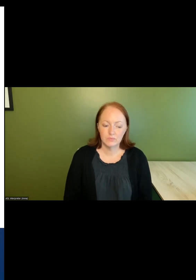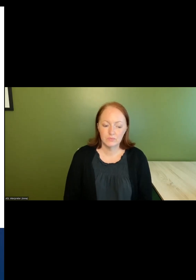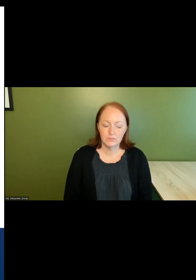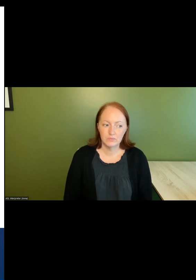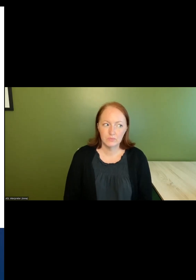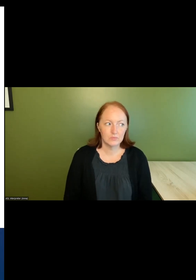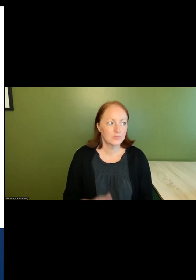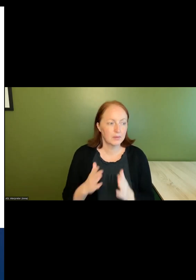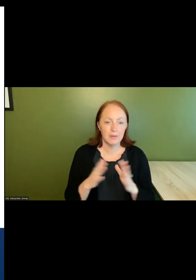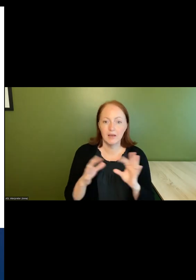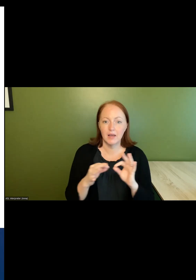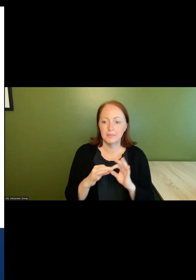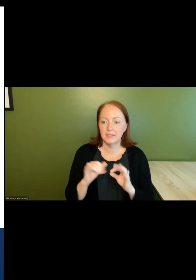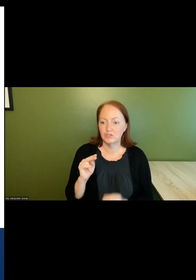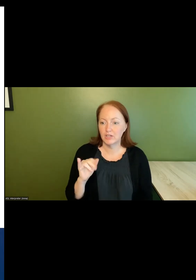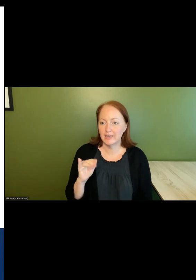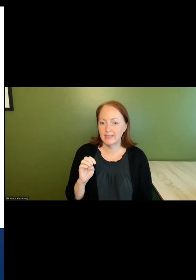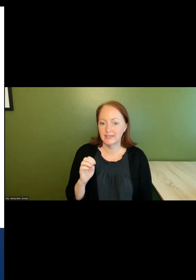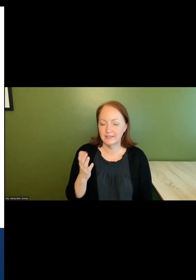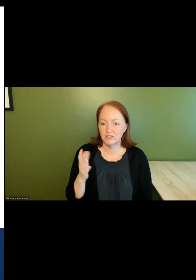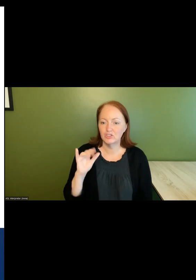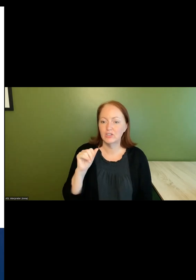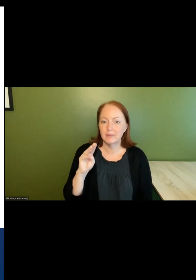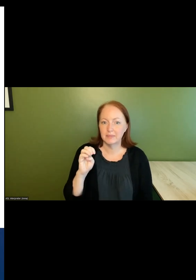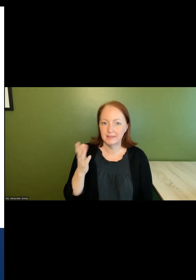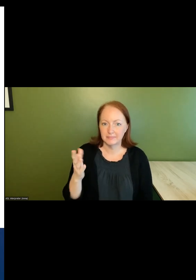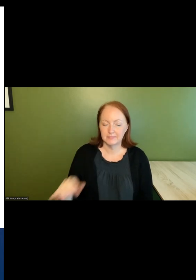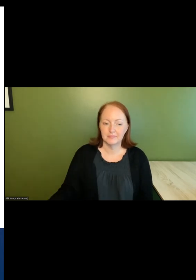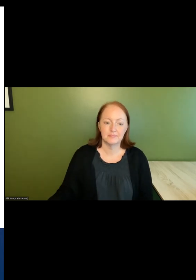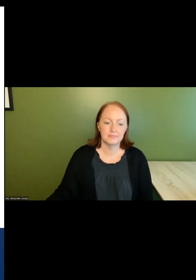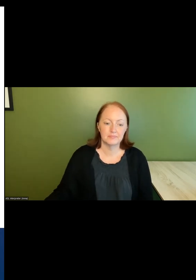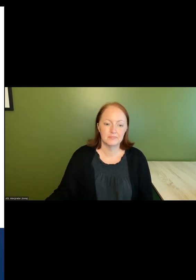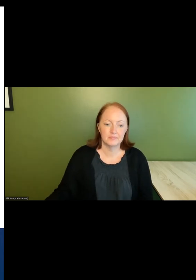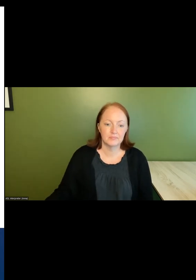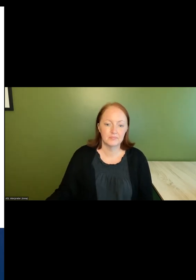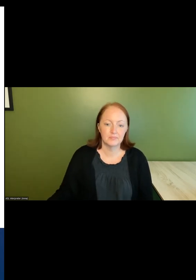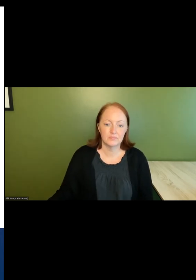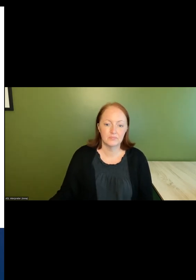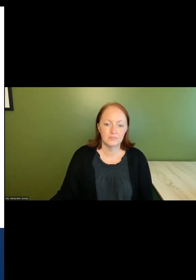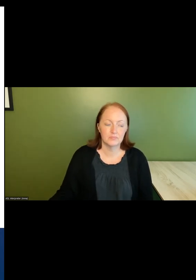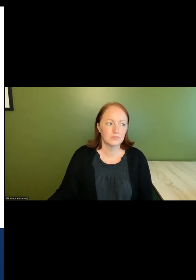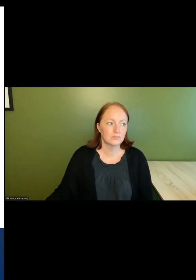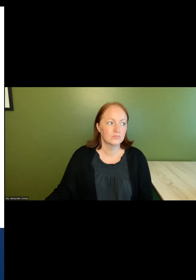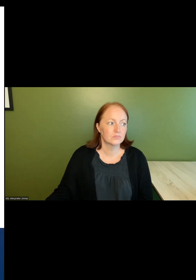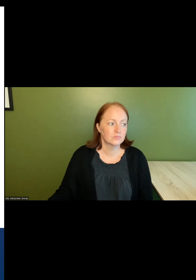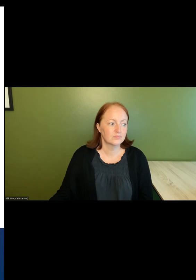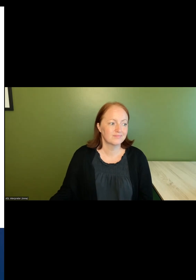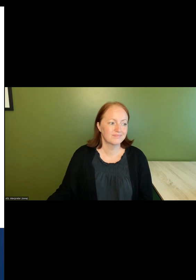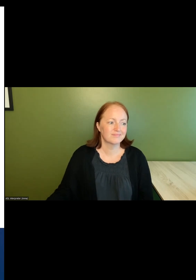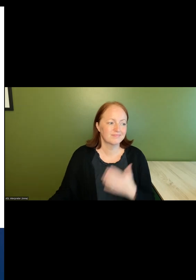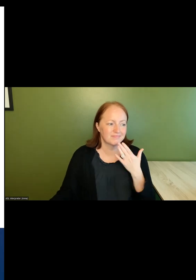a public comment from Janie Whiteford. Janie, go ahead. I've opened your line. Unmute. Thank